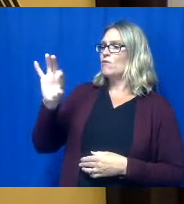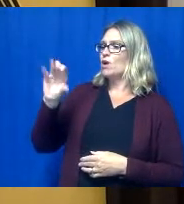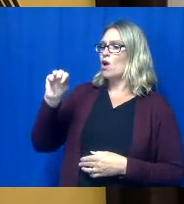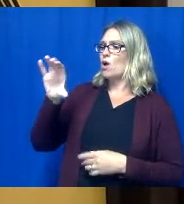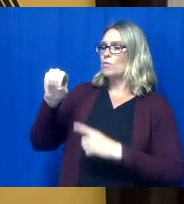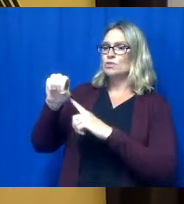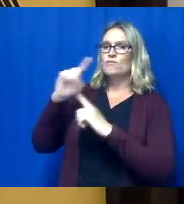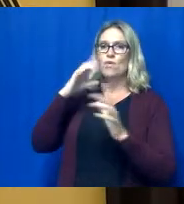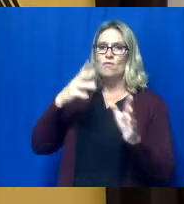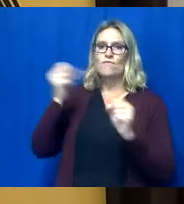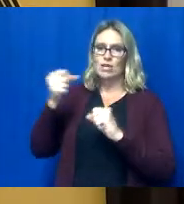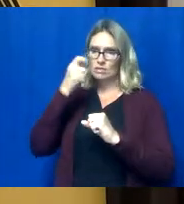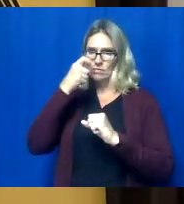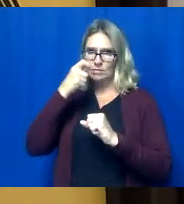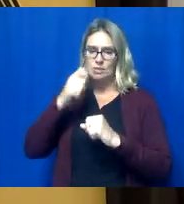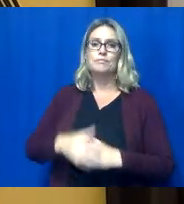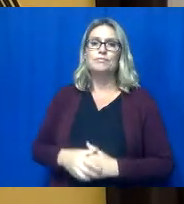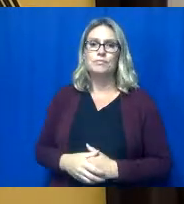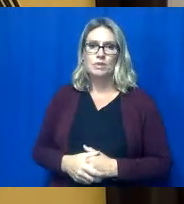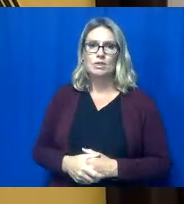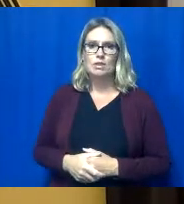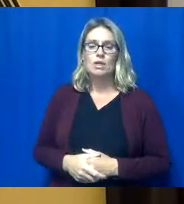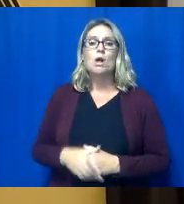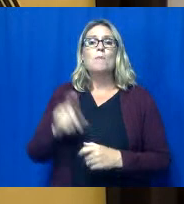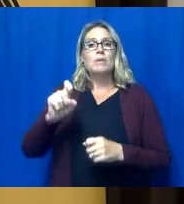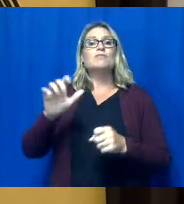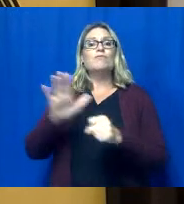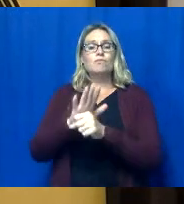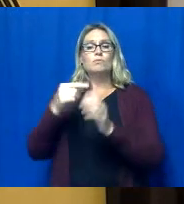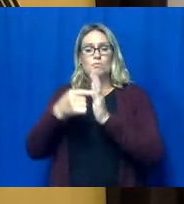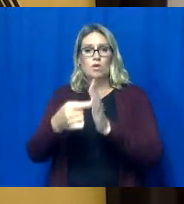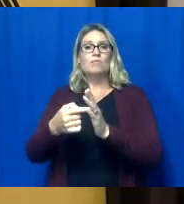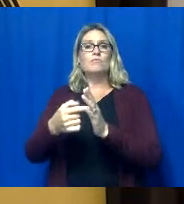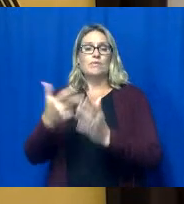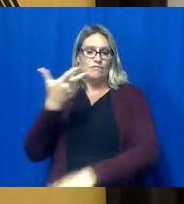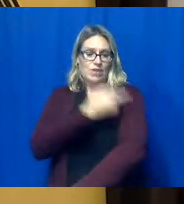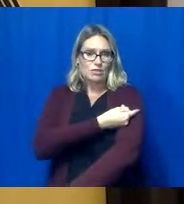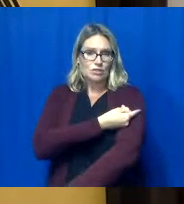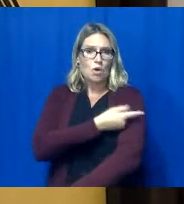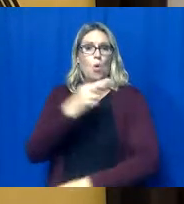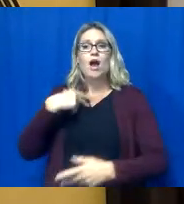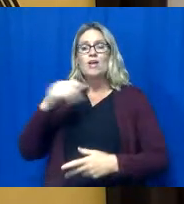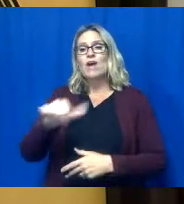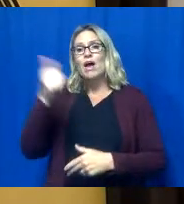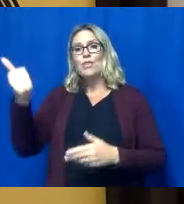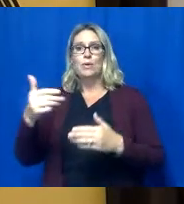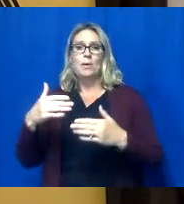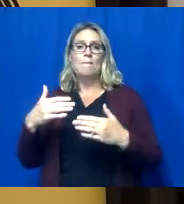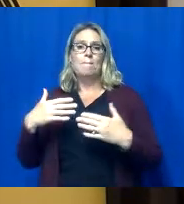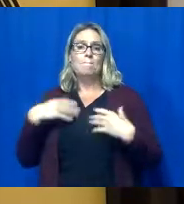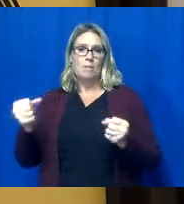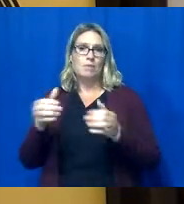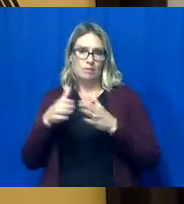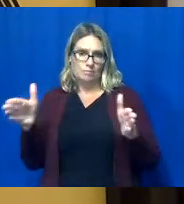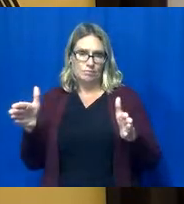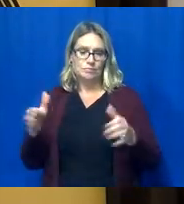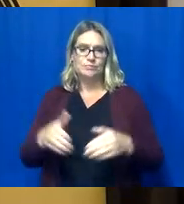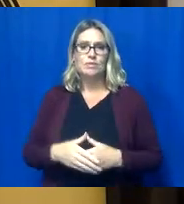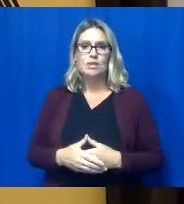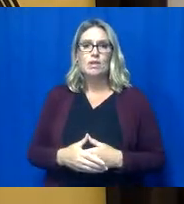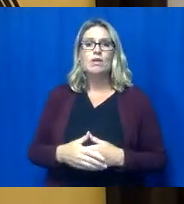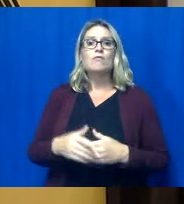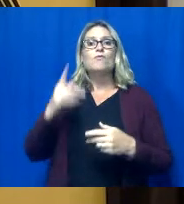participants show proof of full vaccination, or they may choose to implement alternative public health measures to protect congregants